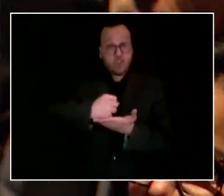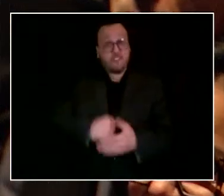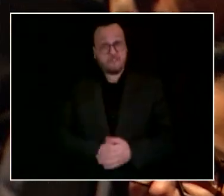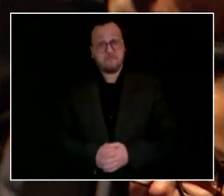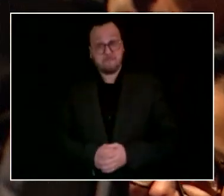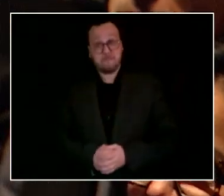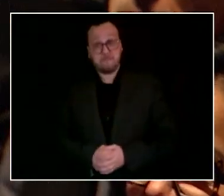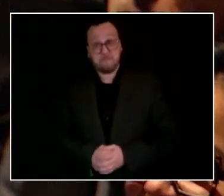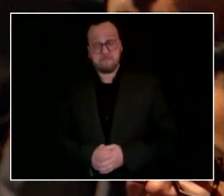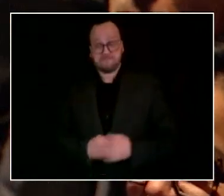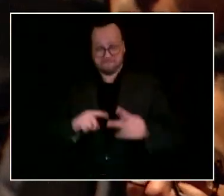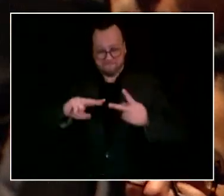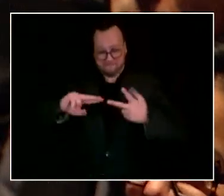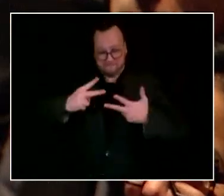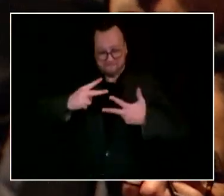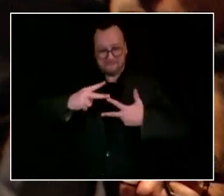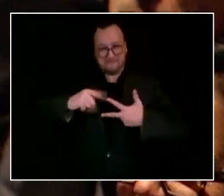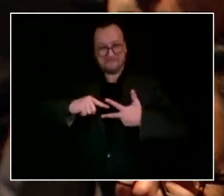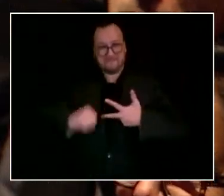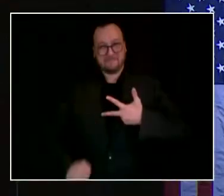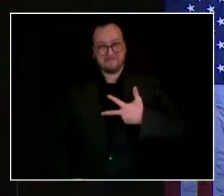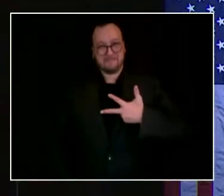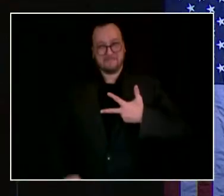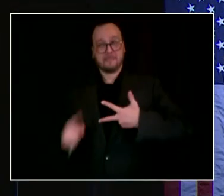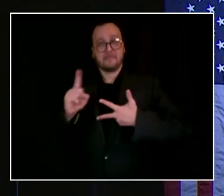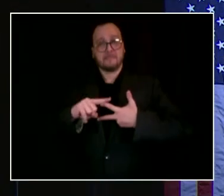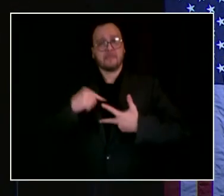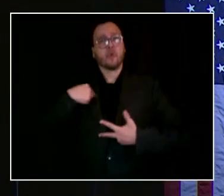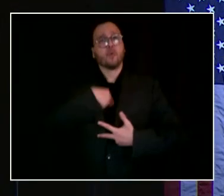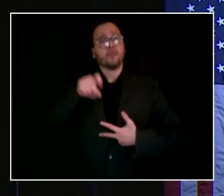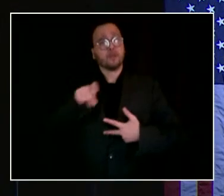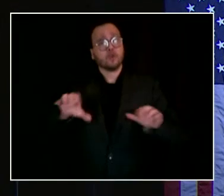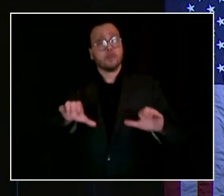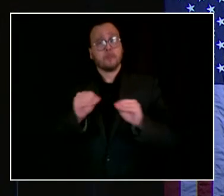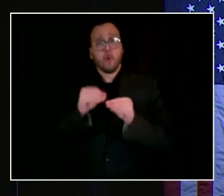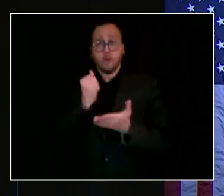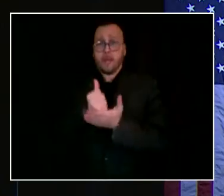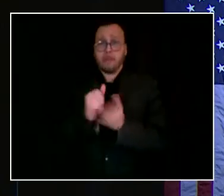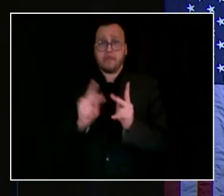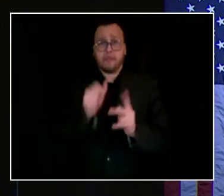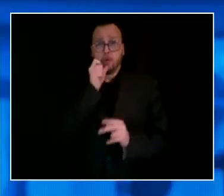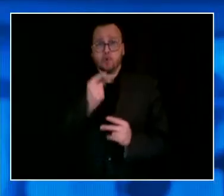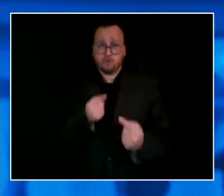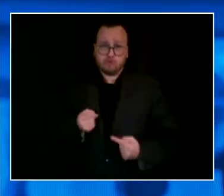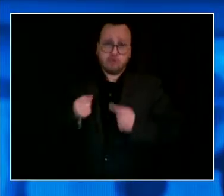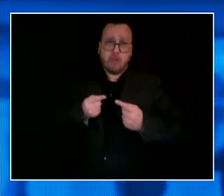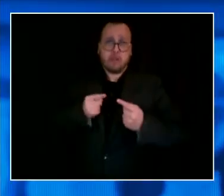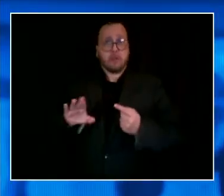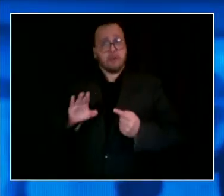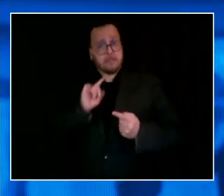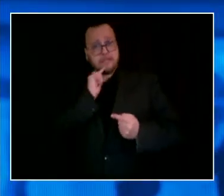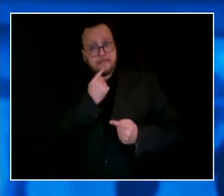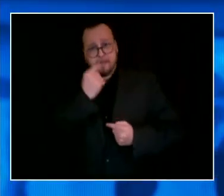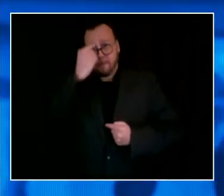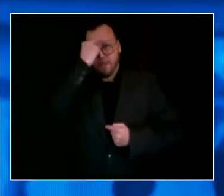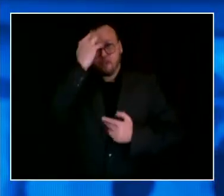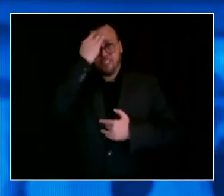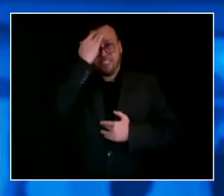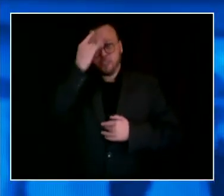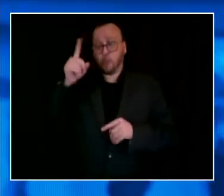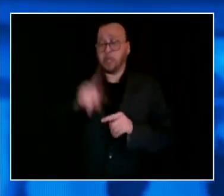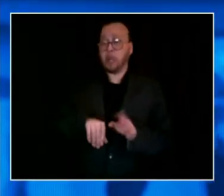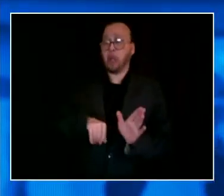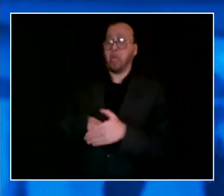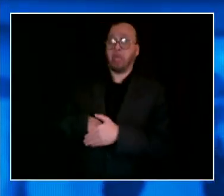Second, we must do more to help people struggling with serious mental illness. We can't just walk past them and act like they can take